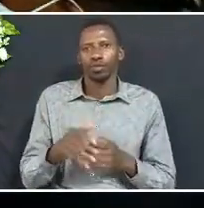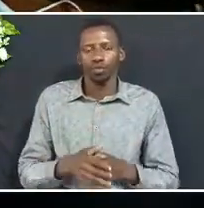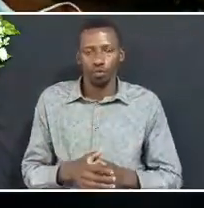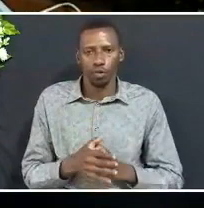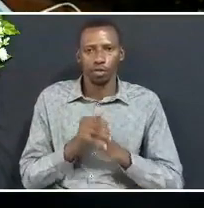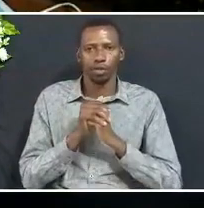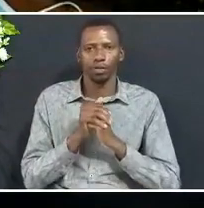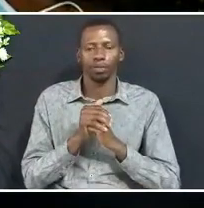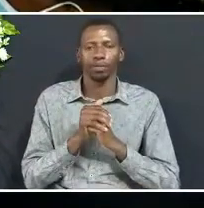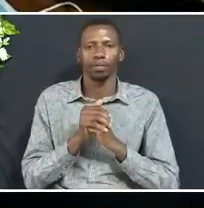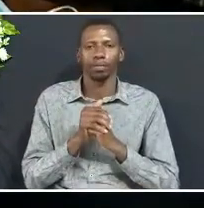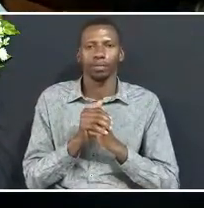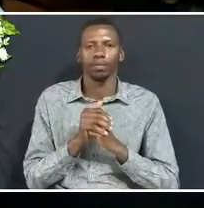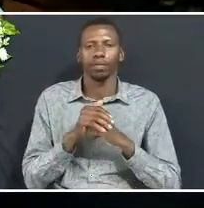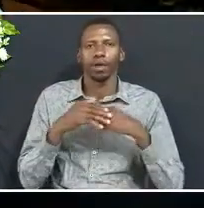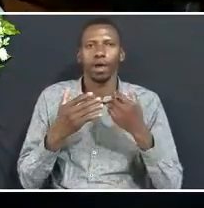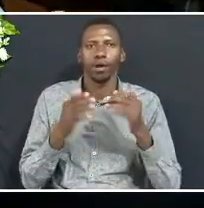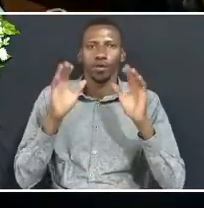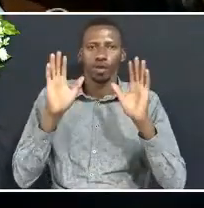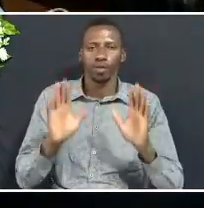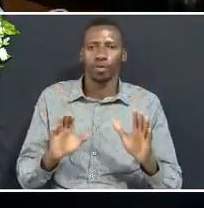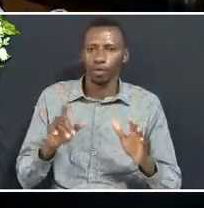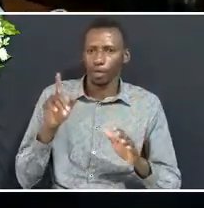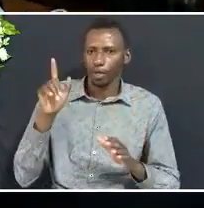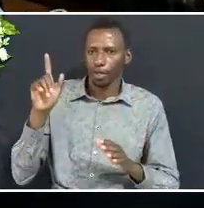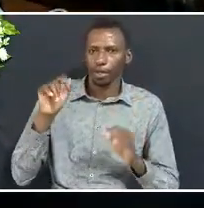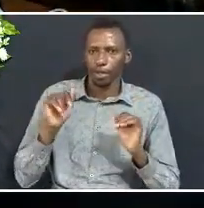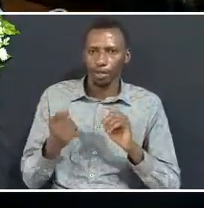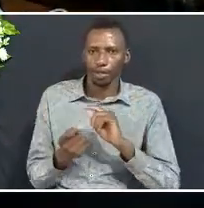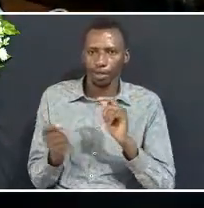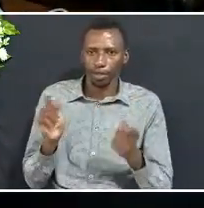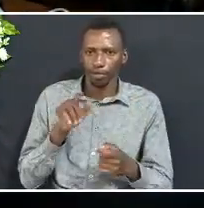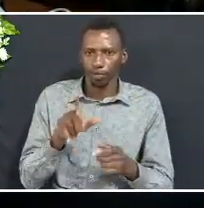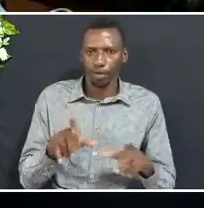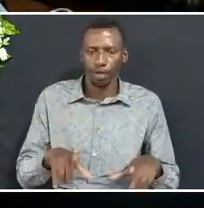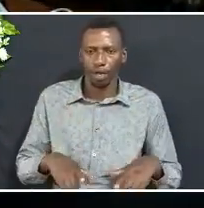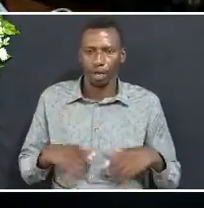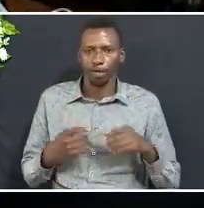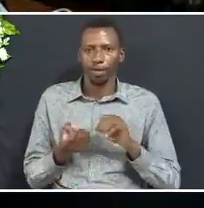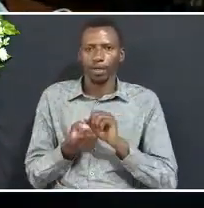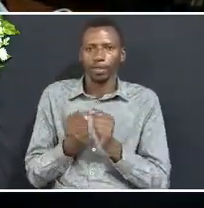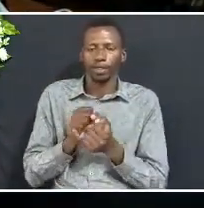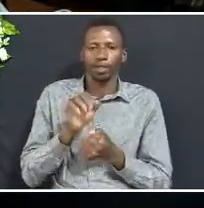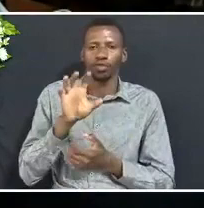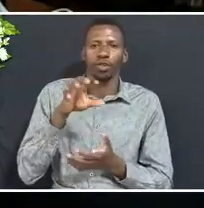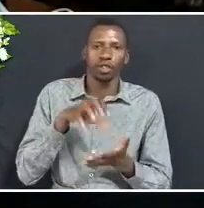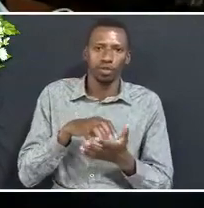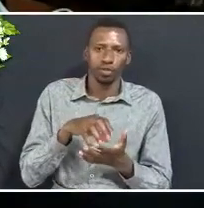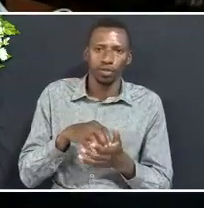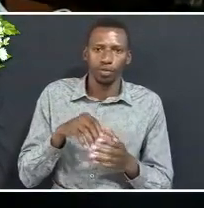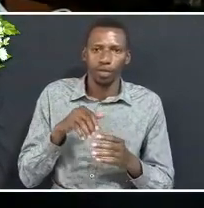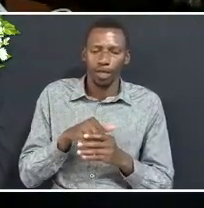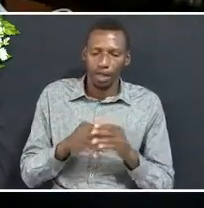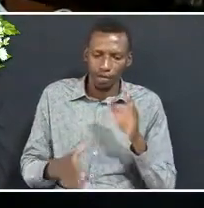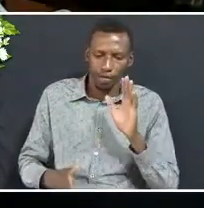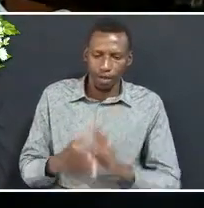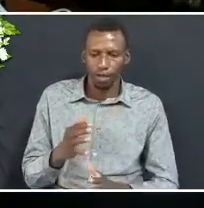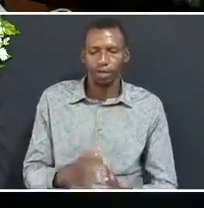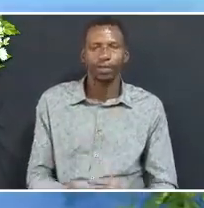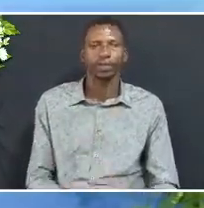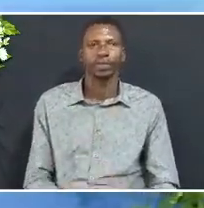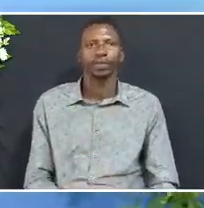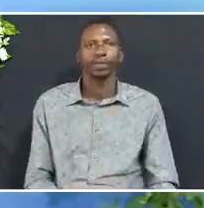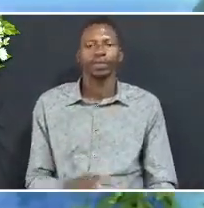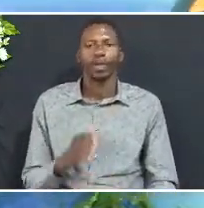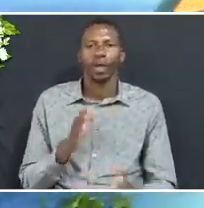worshiping, how meaningful he can transform your life and change your situation in an instant. It's